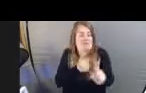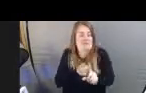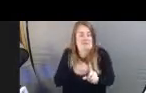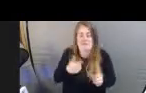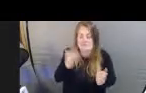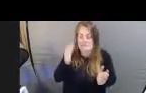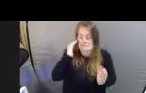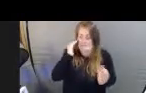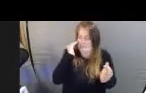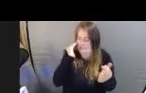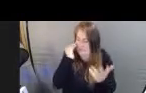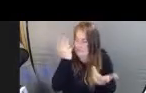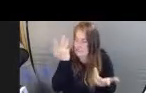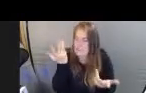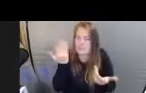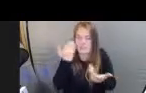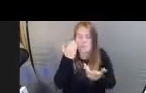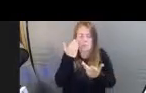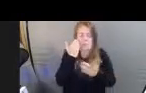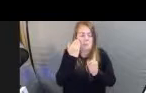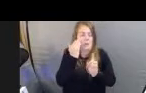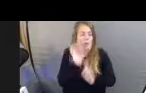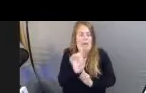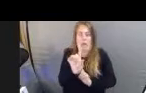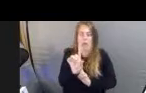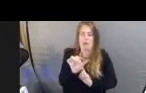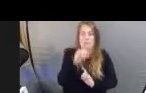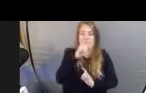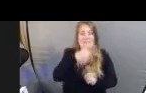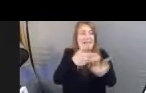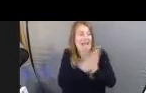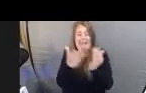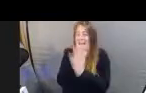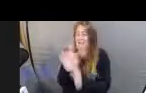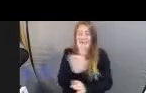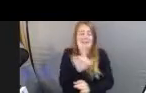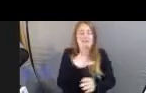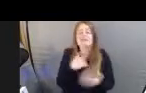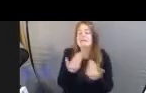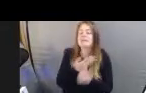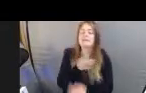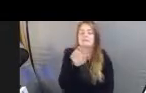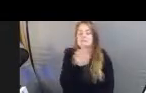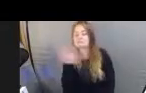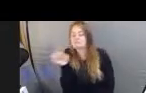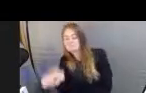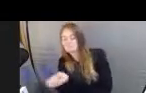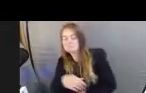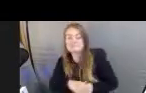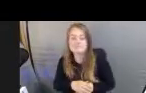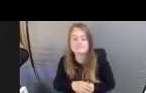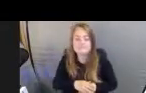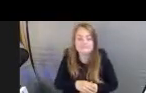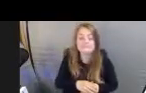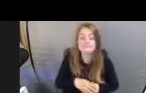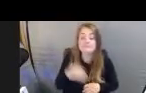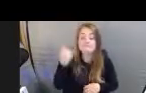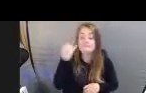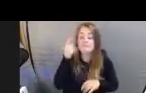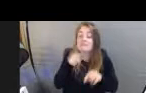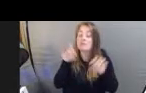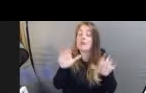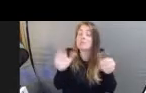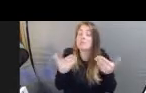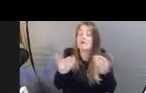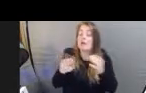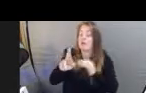really understand the direction of where things are with directional signage. If you do have the ability to provide, say, Braille,